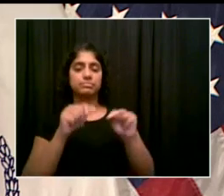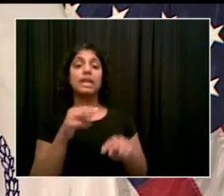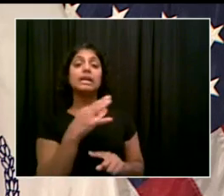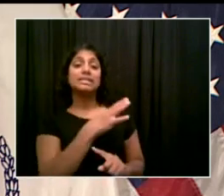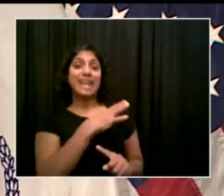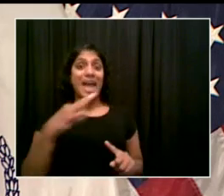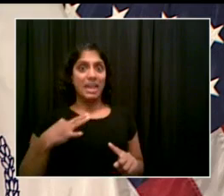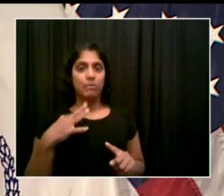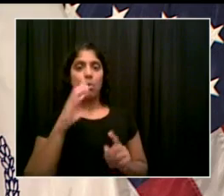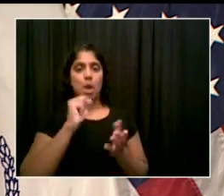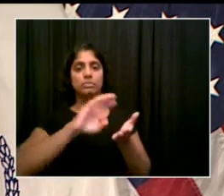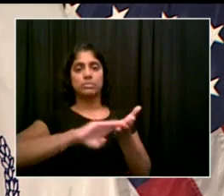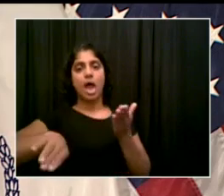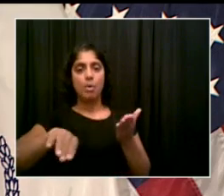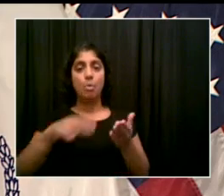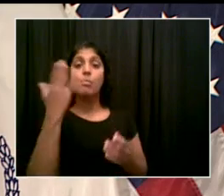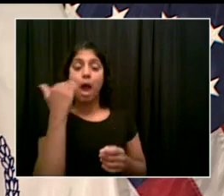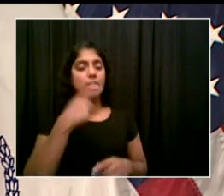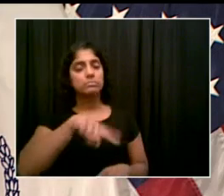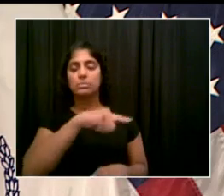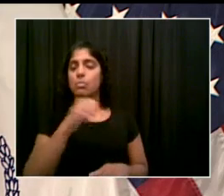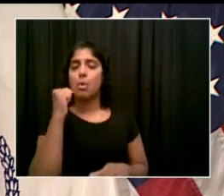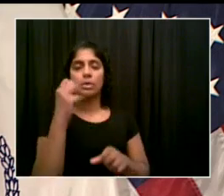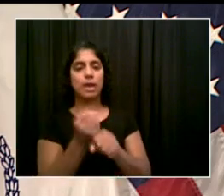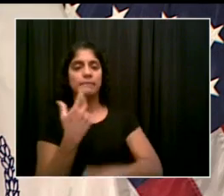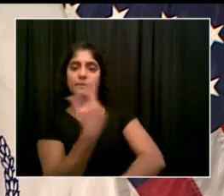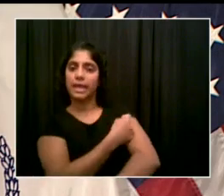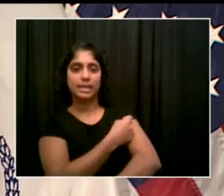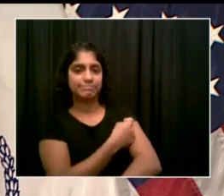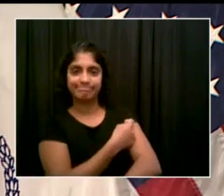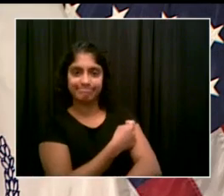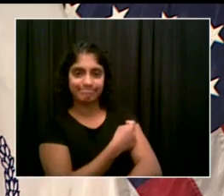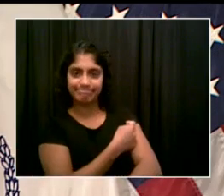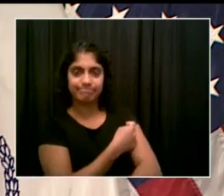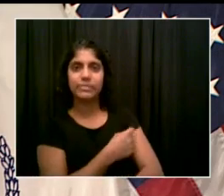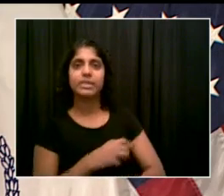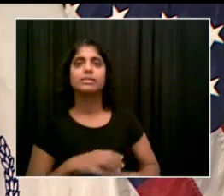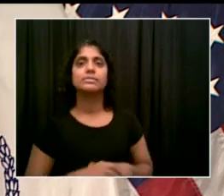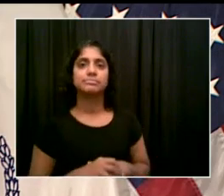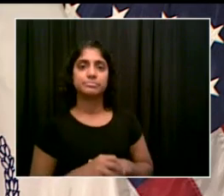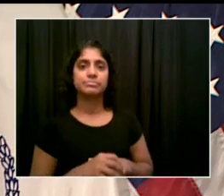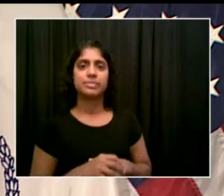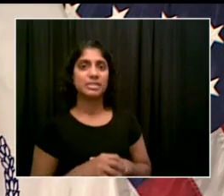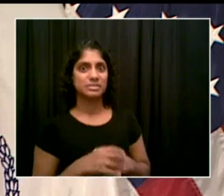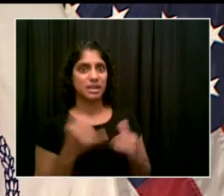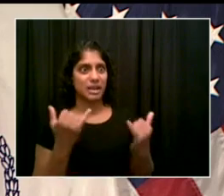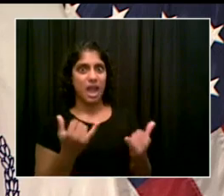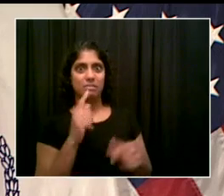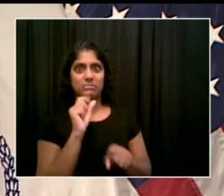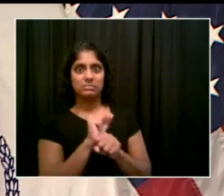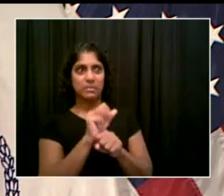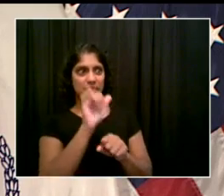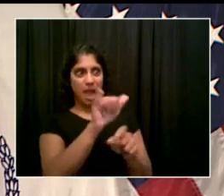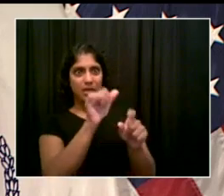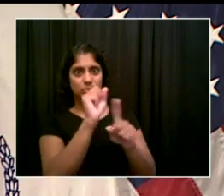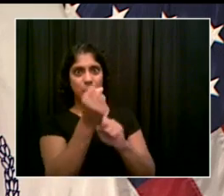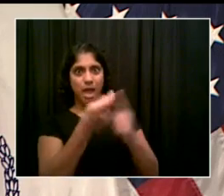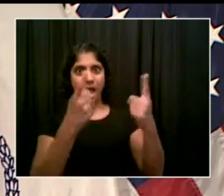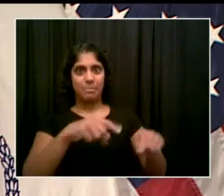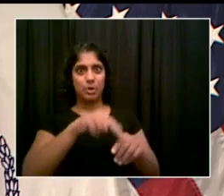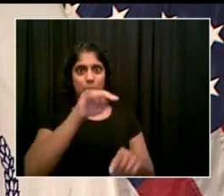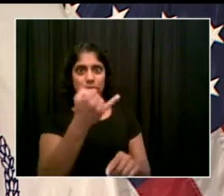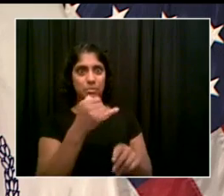not get vaccinated or get tested weekly? We're going to make the rules clear starting August